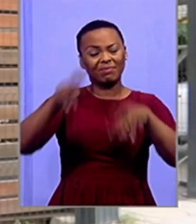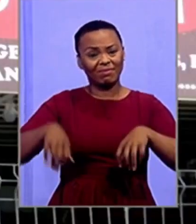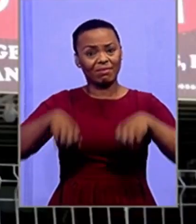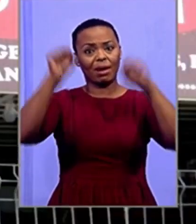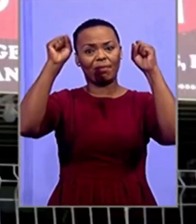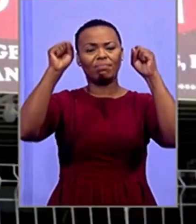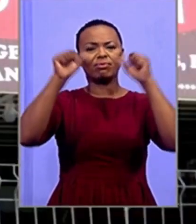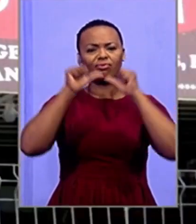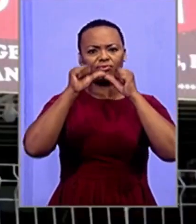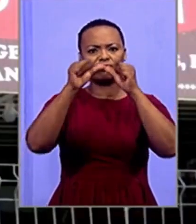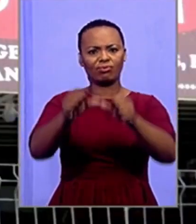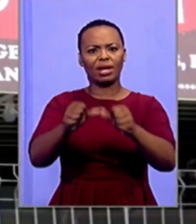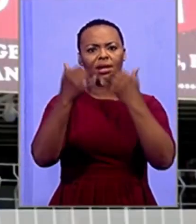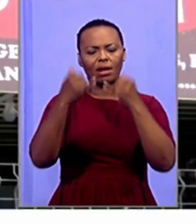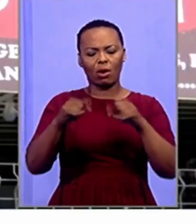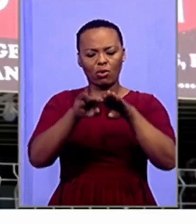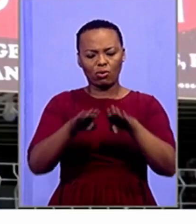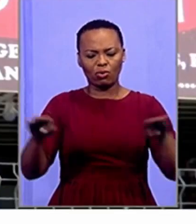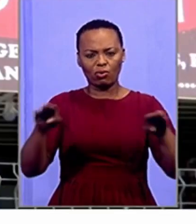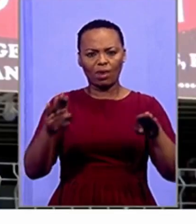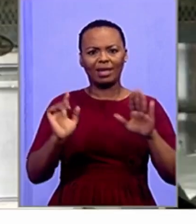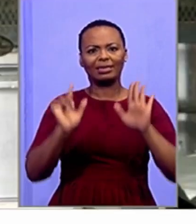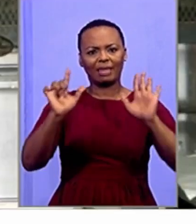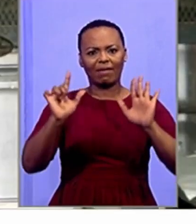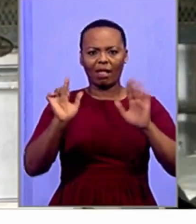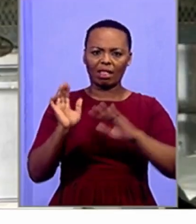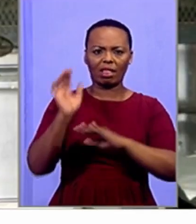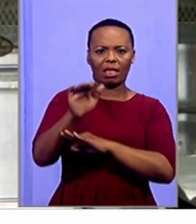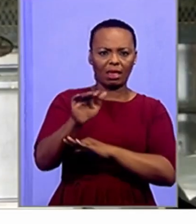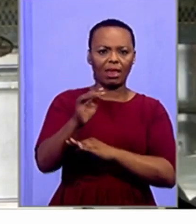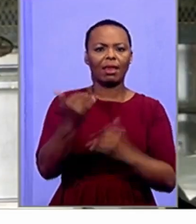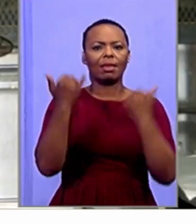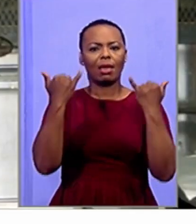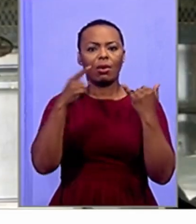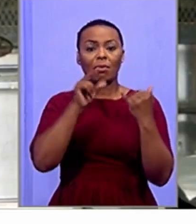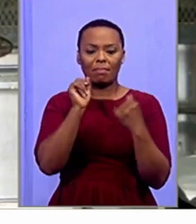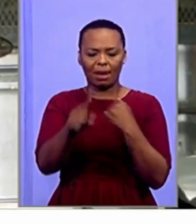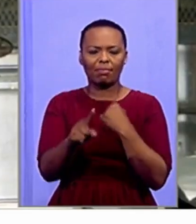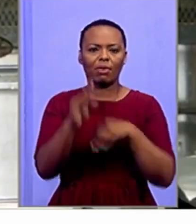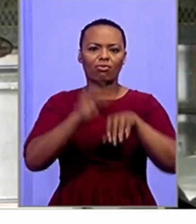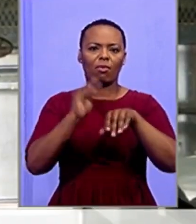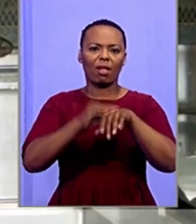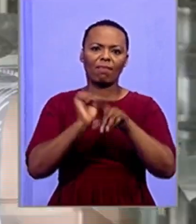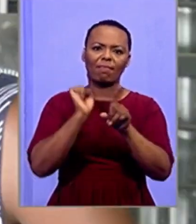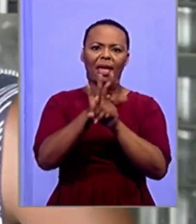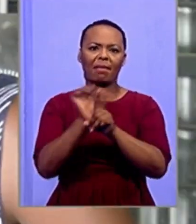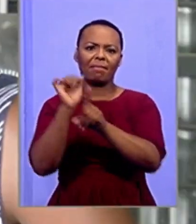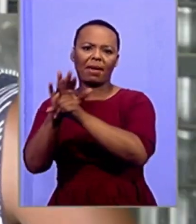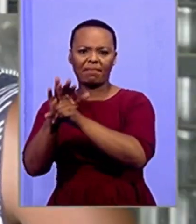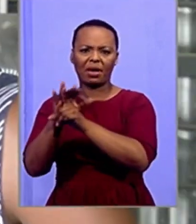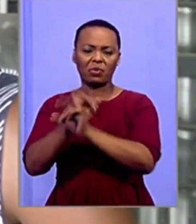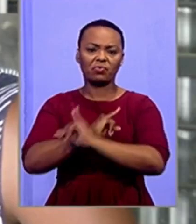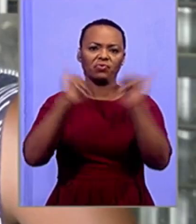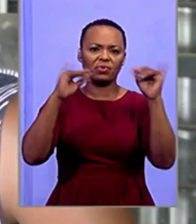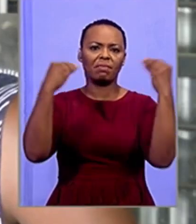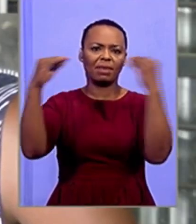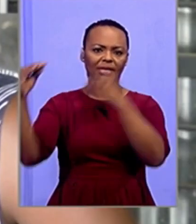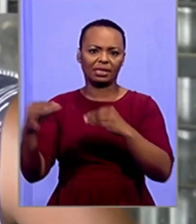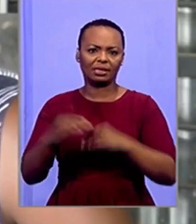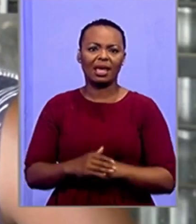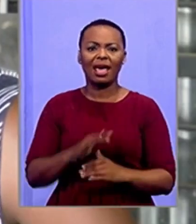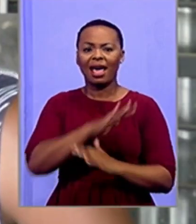la atoloseditswe go diura tse di fetang di le 7. Se se kgoreletsa tsamaiso ya dikgwebo. We have lost everything